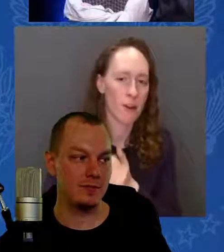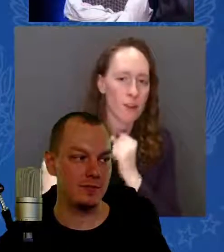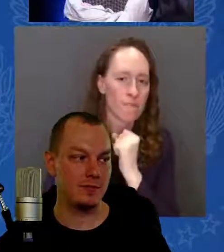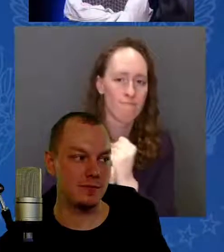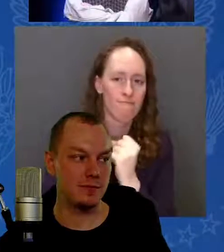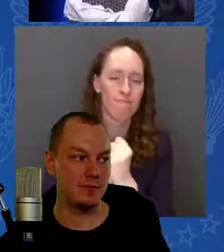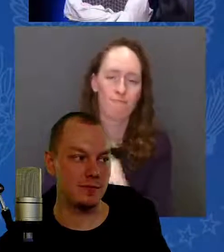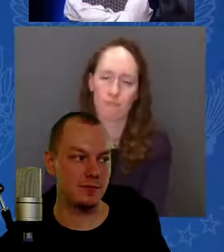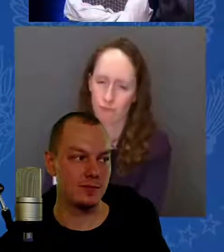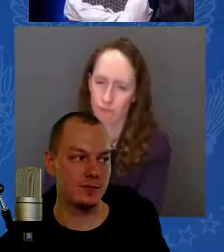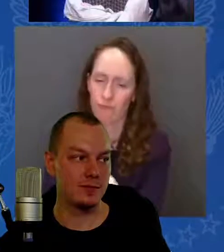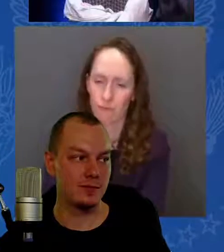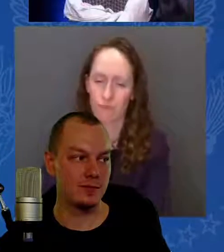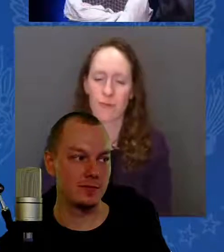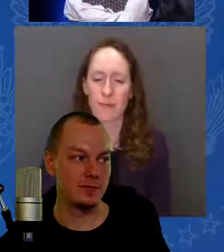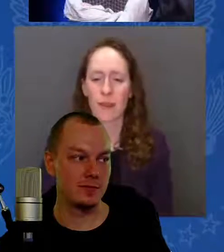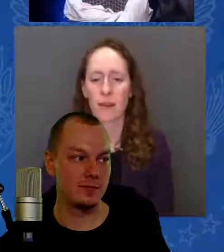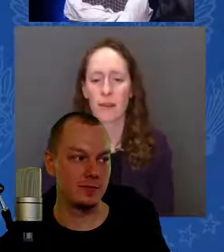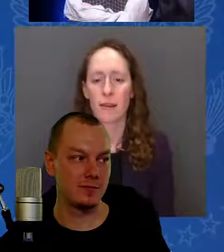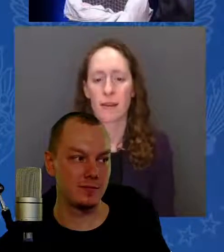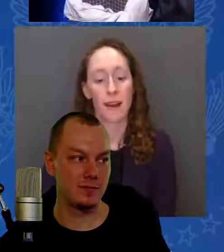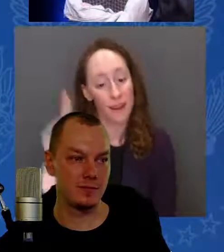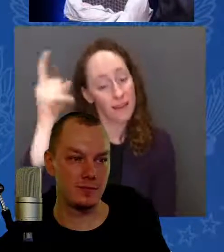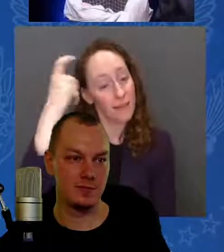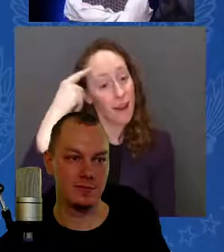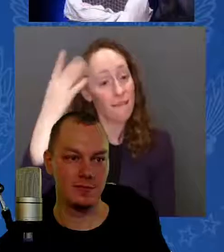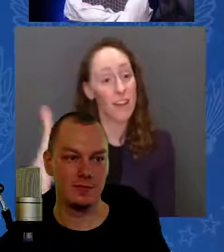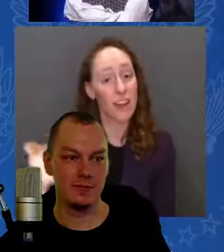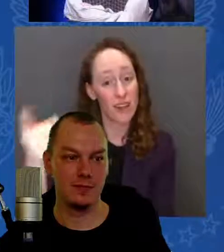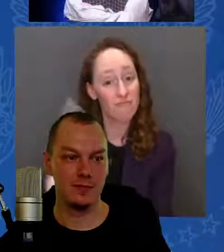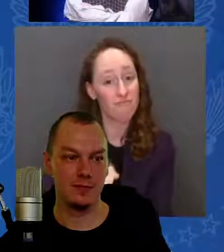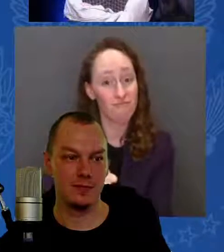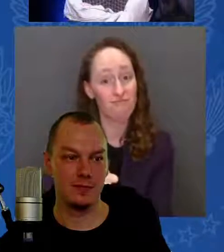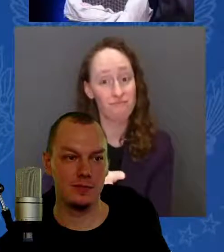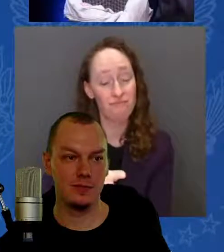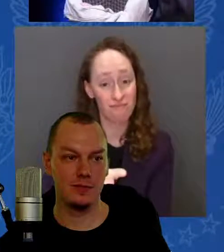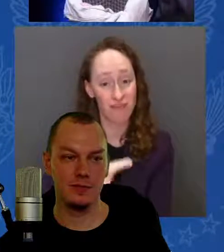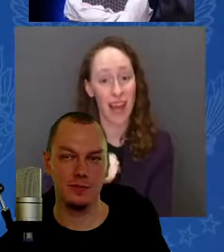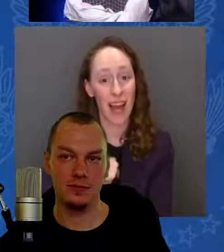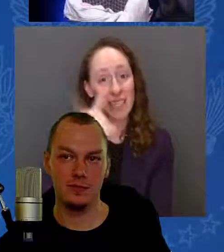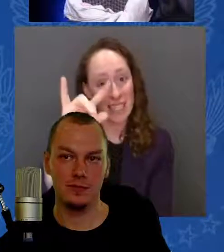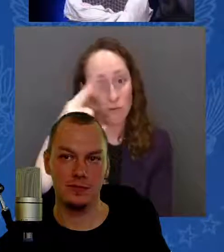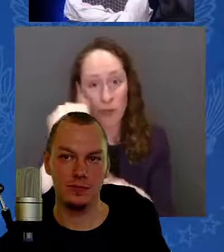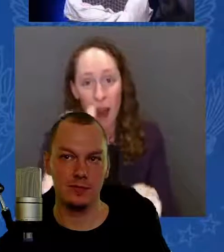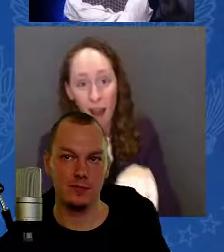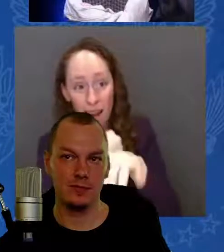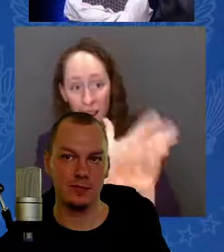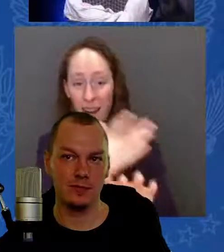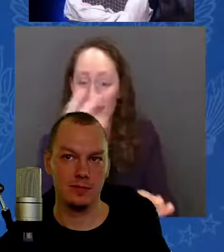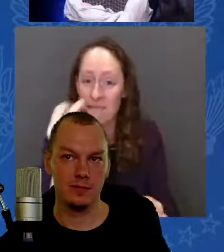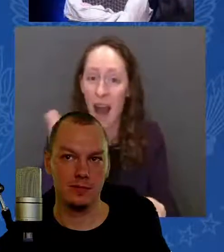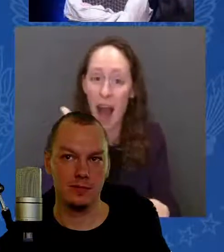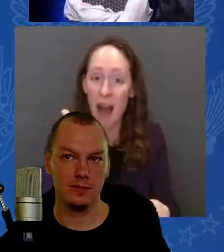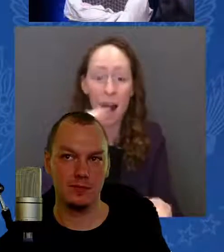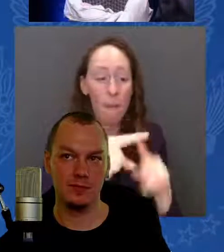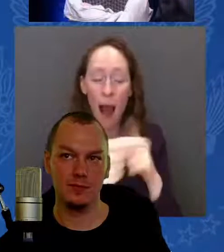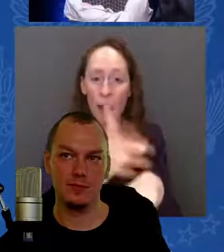earlier, but he was already out on the road. I couldn't get him right away. And to let him know, that made it clear that we'll do